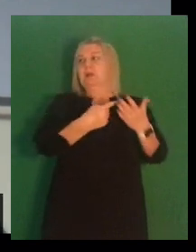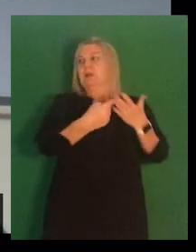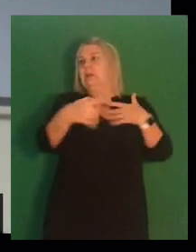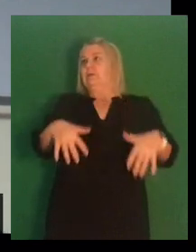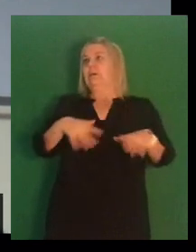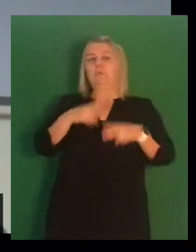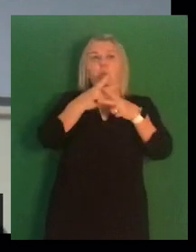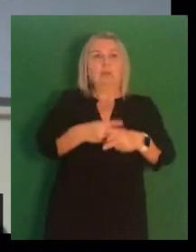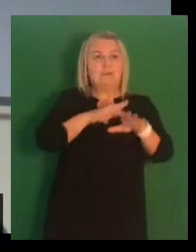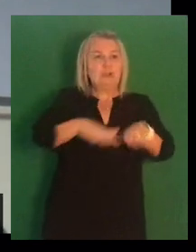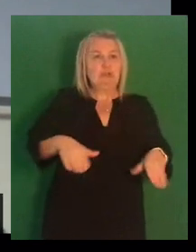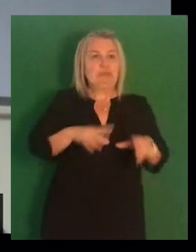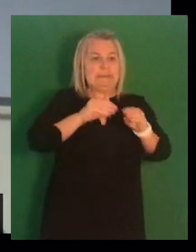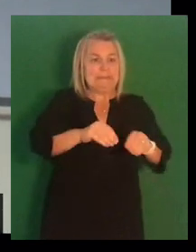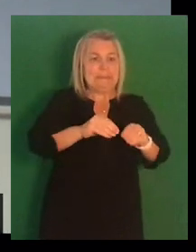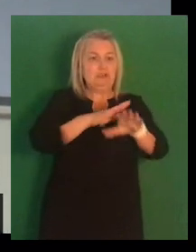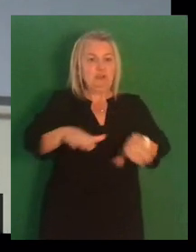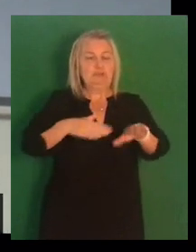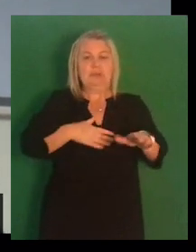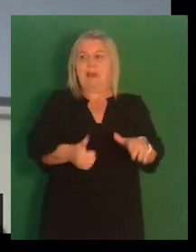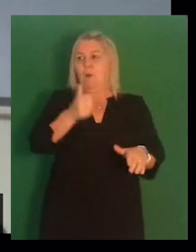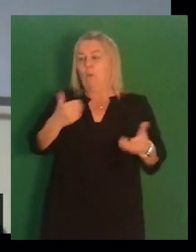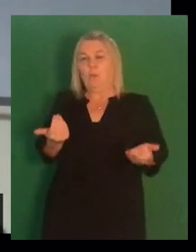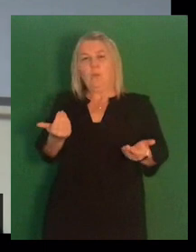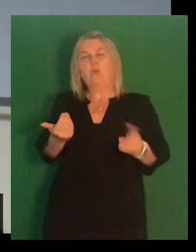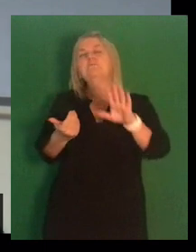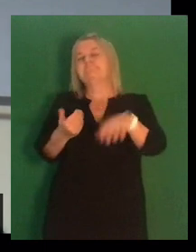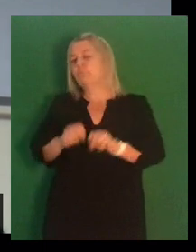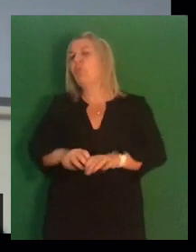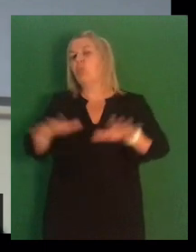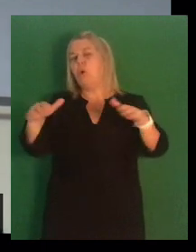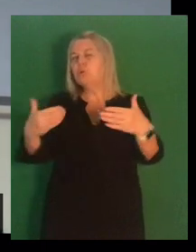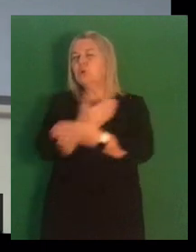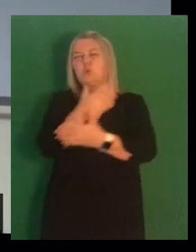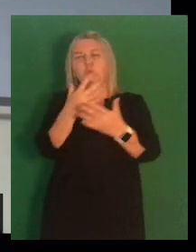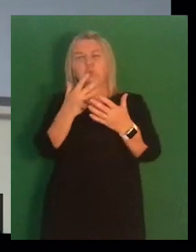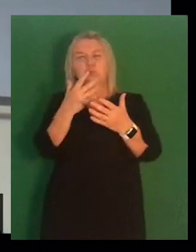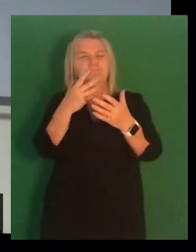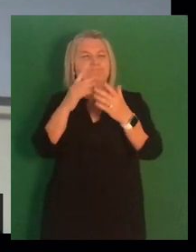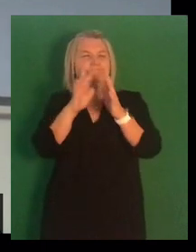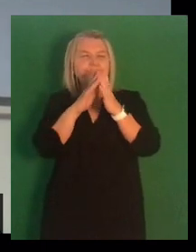of interactive learning tools and kind of playful storytelling